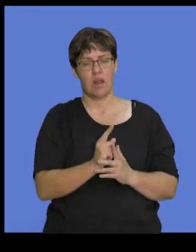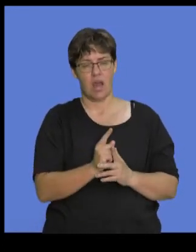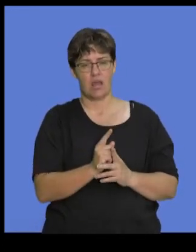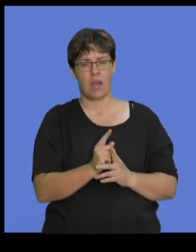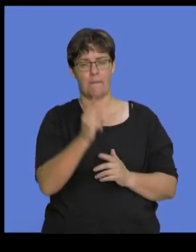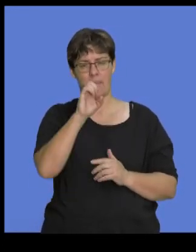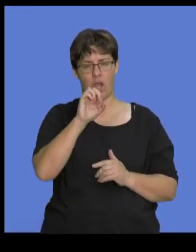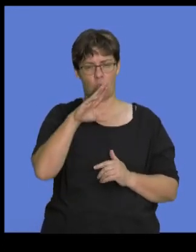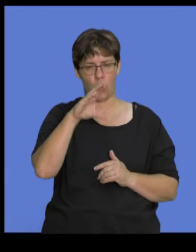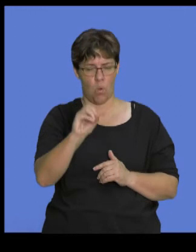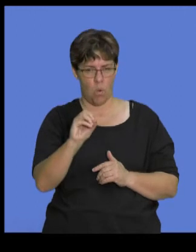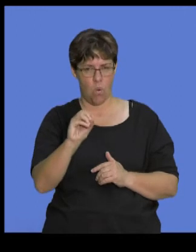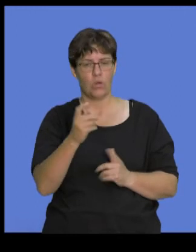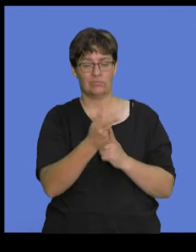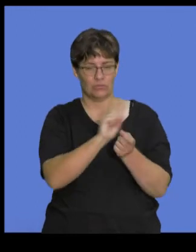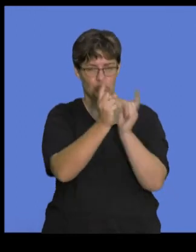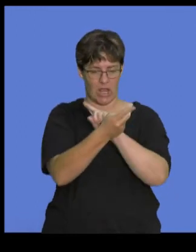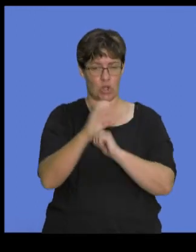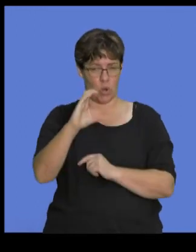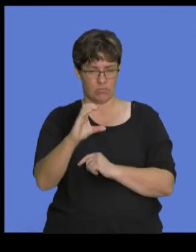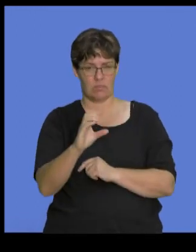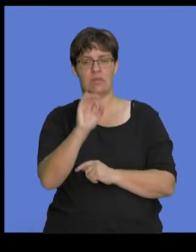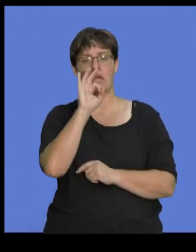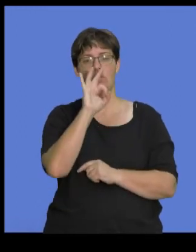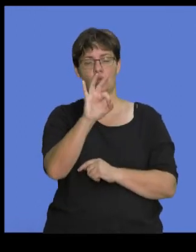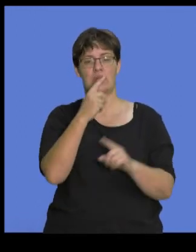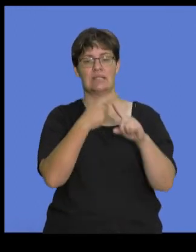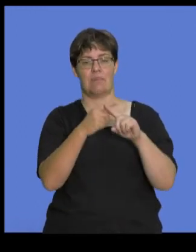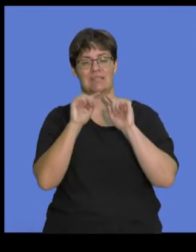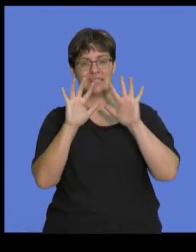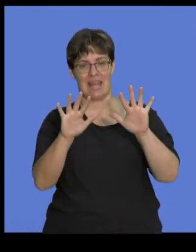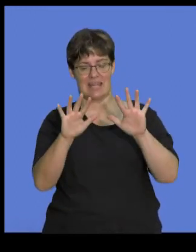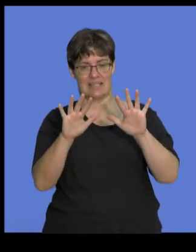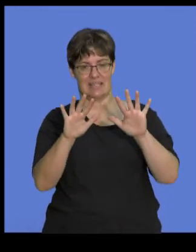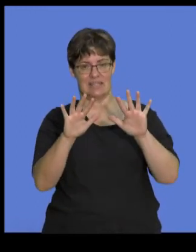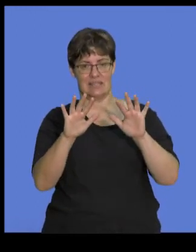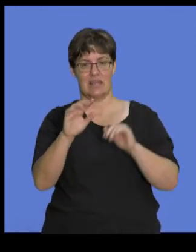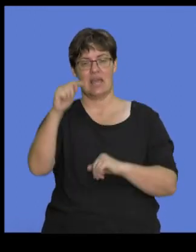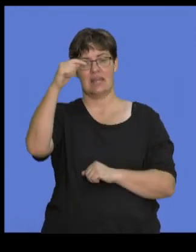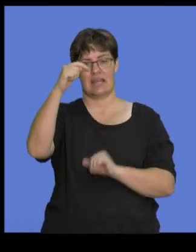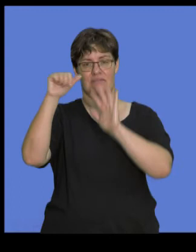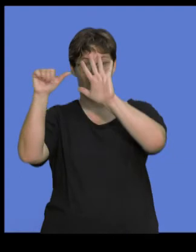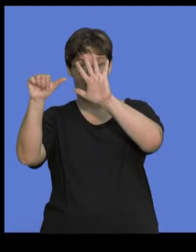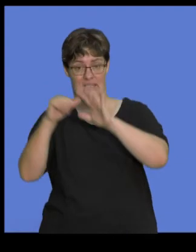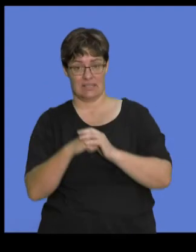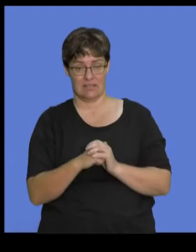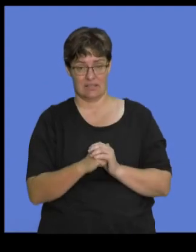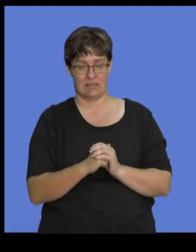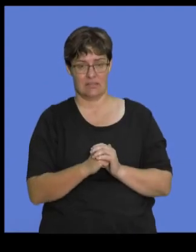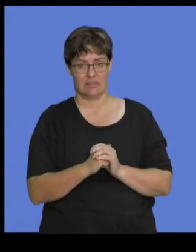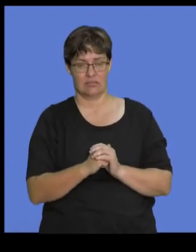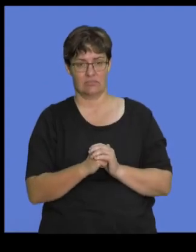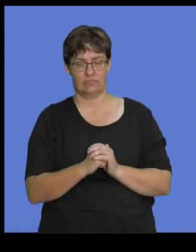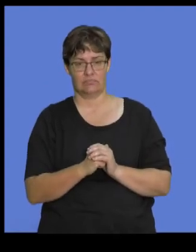convert microcoulombs to coulombs, it will be 3 times 10 exponent negative 6,